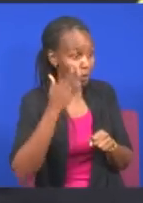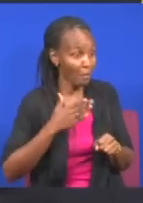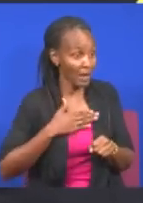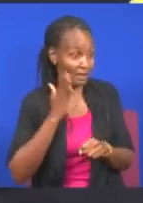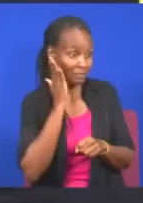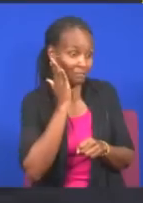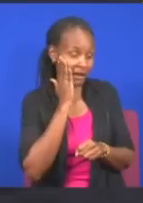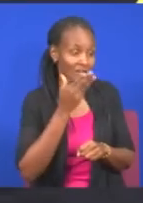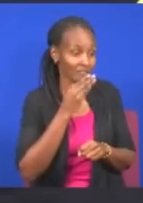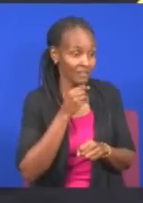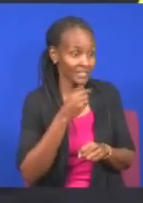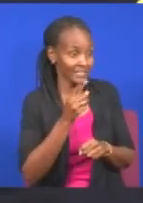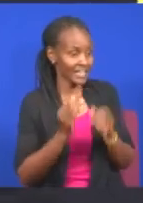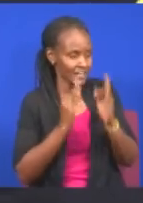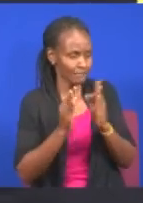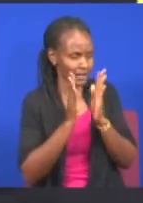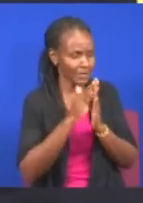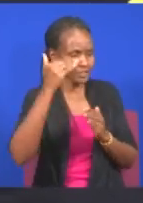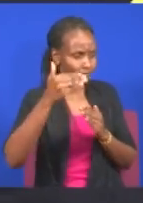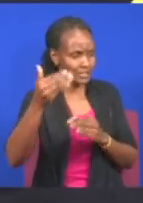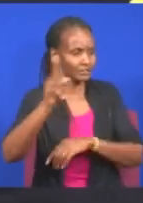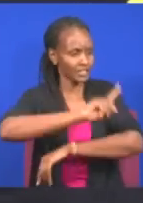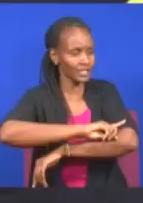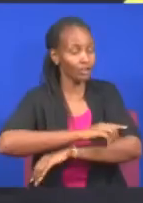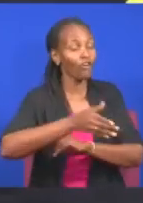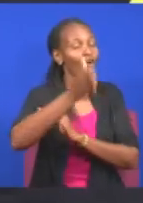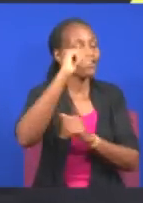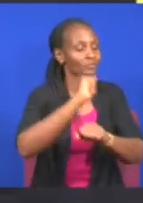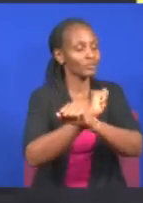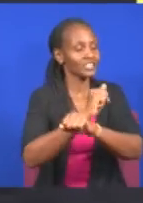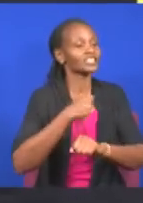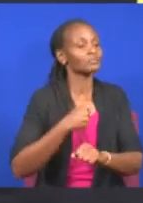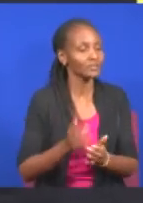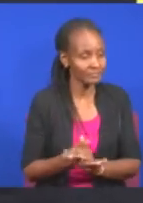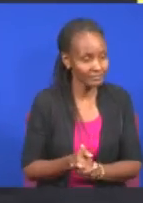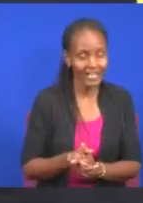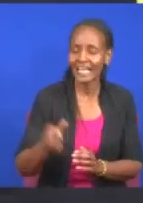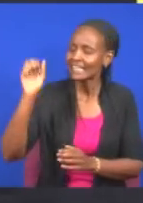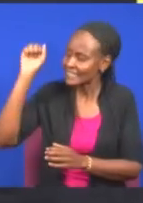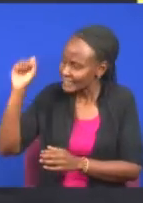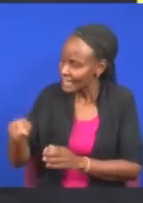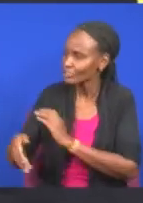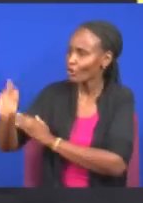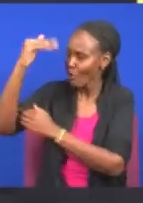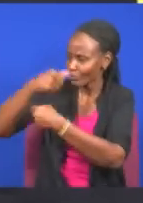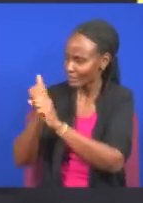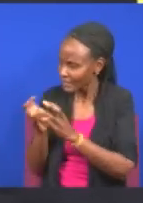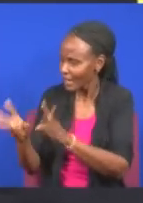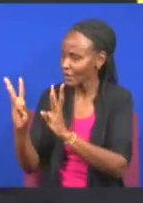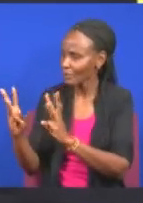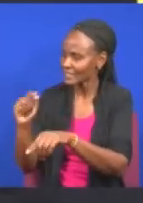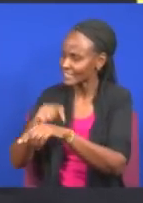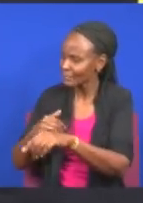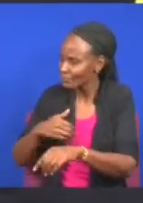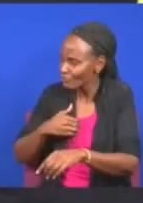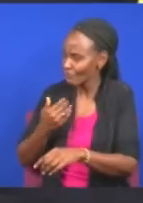say that if I pray every day, yeah. God will protect me. Yes, God will make a way. When you feel